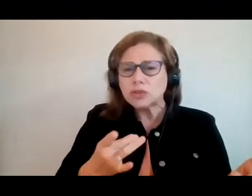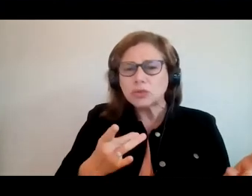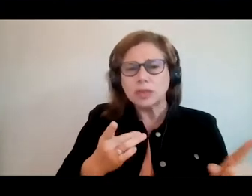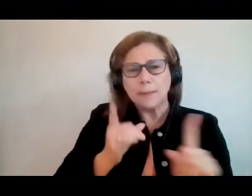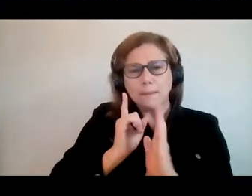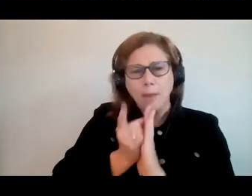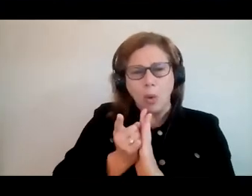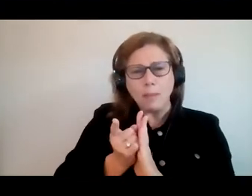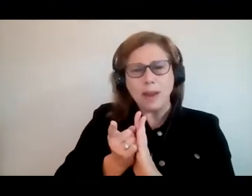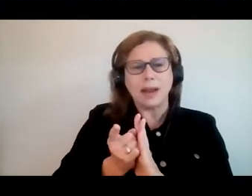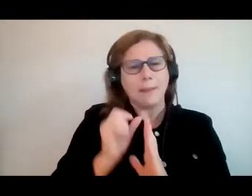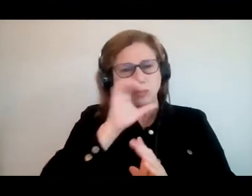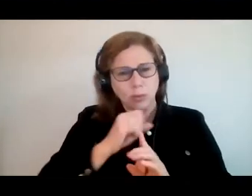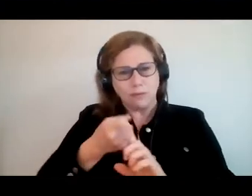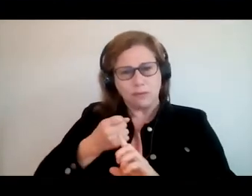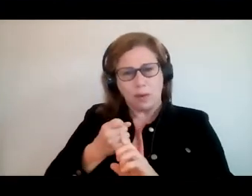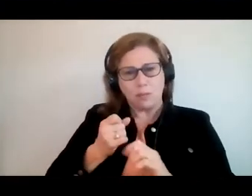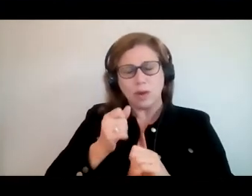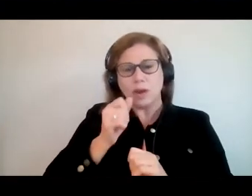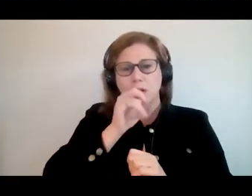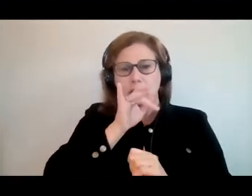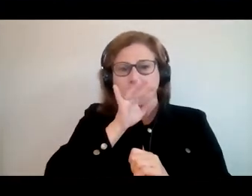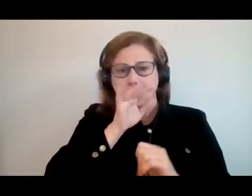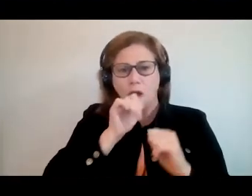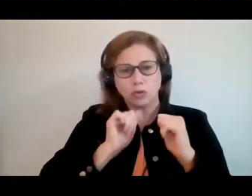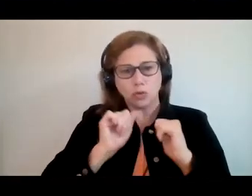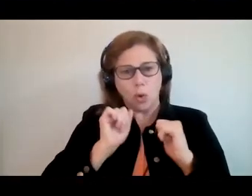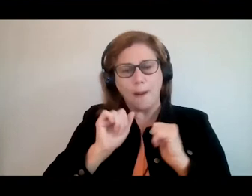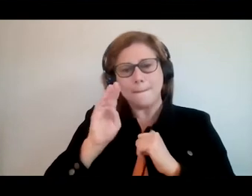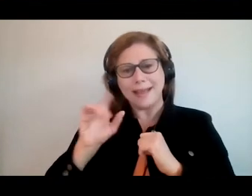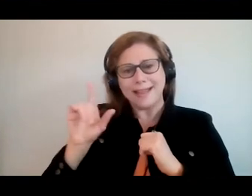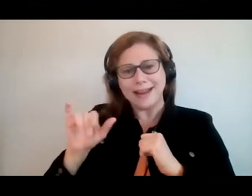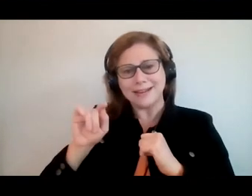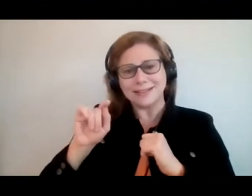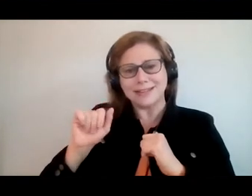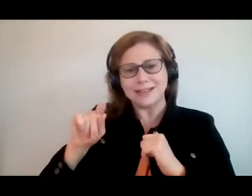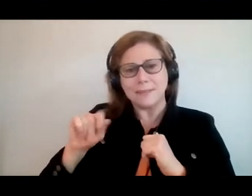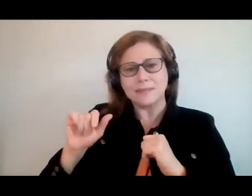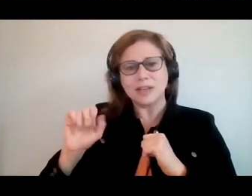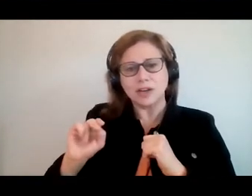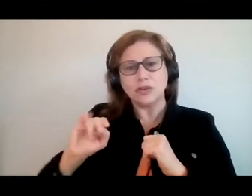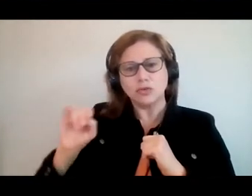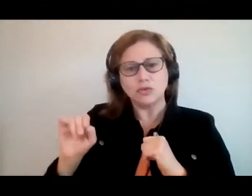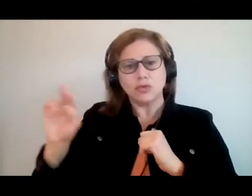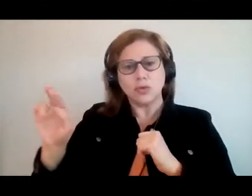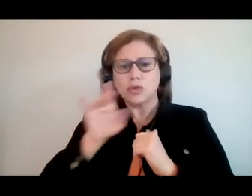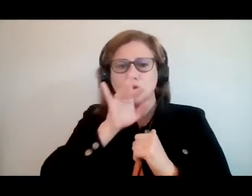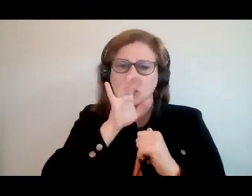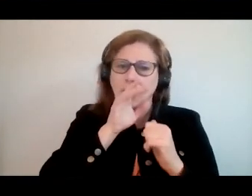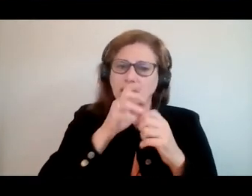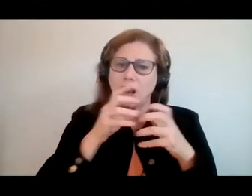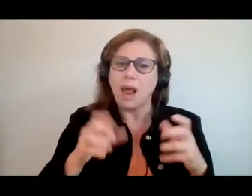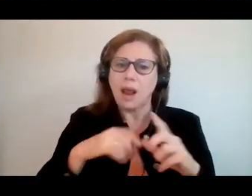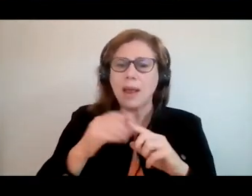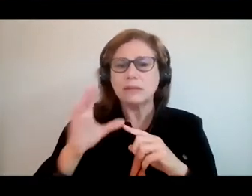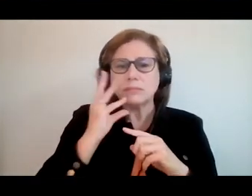show, when Billy Tipton Jr. talks at length about his experience of,